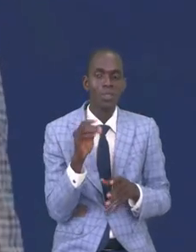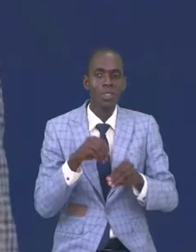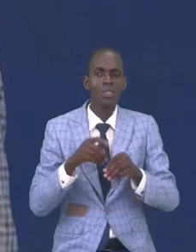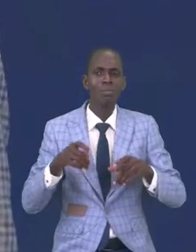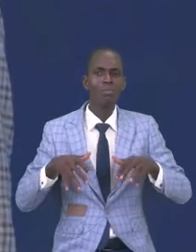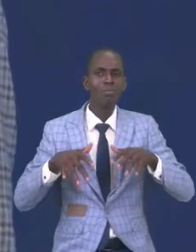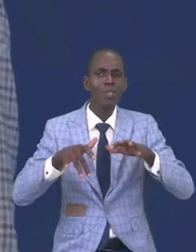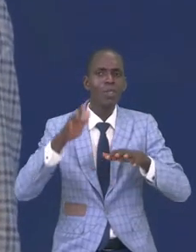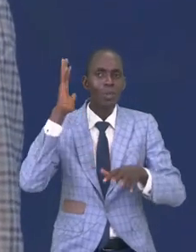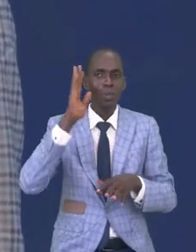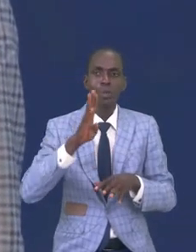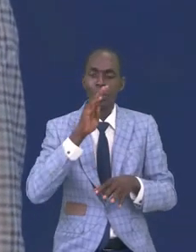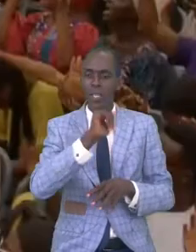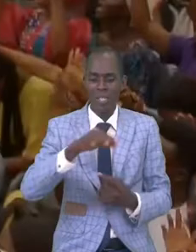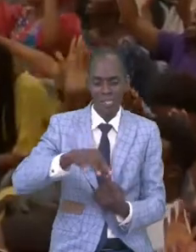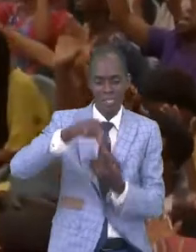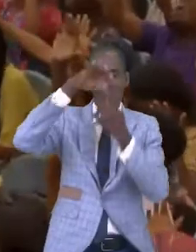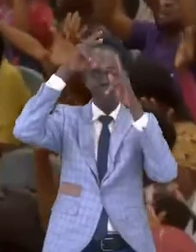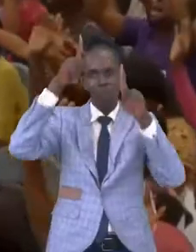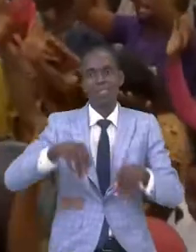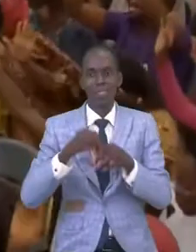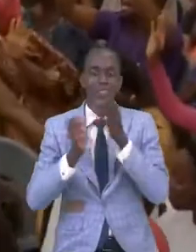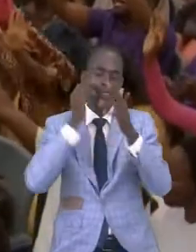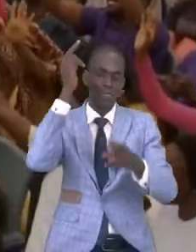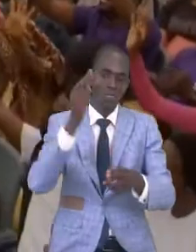will become a unique person.